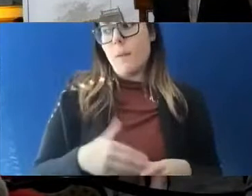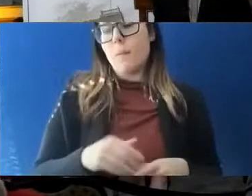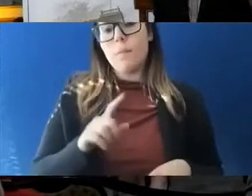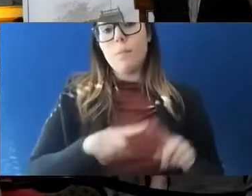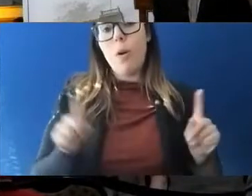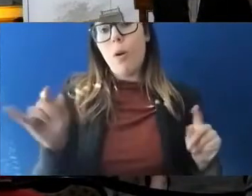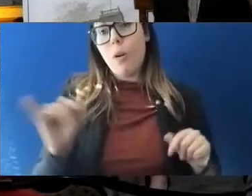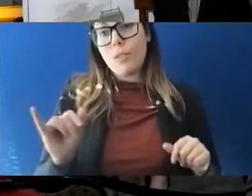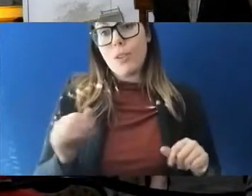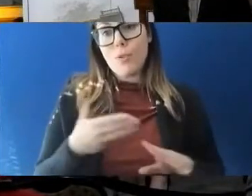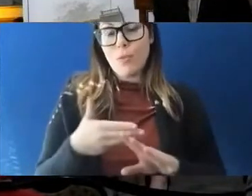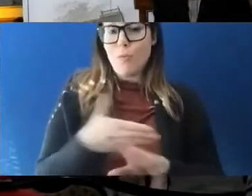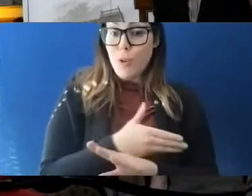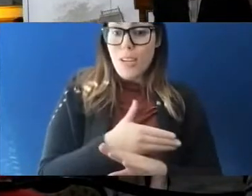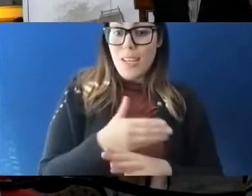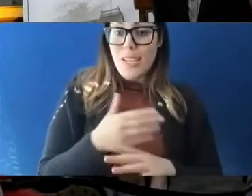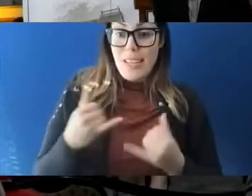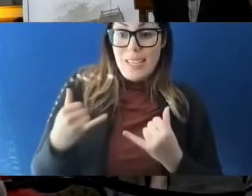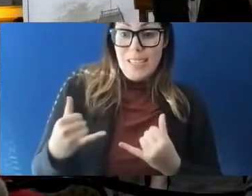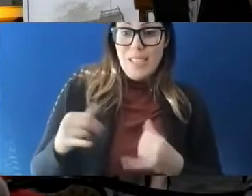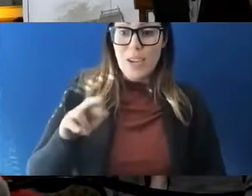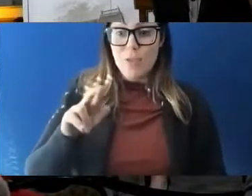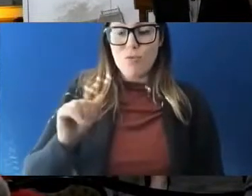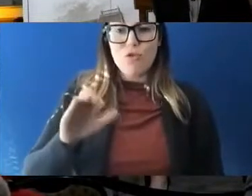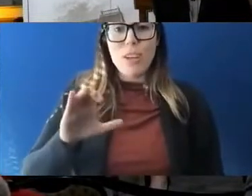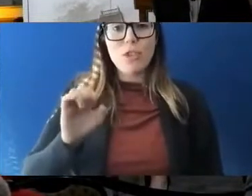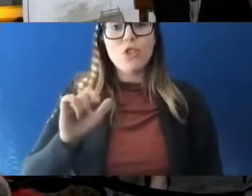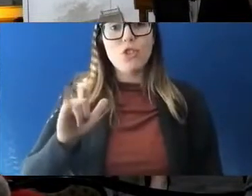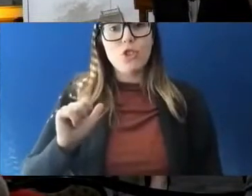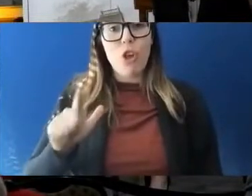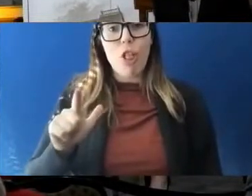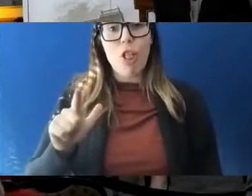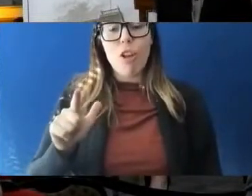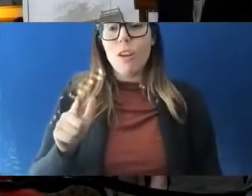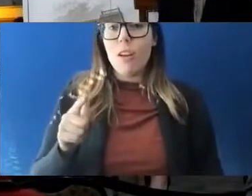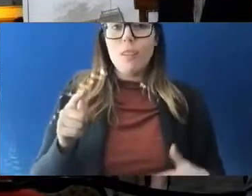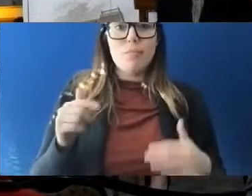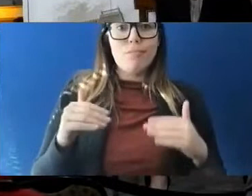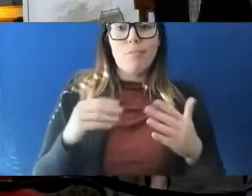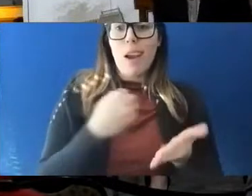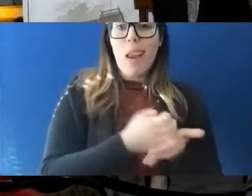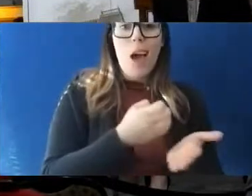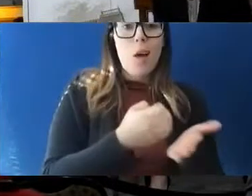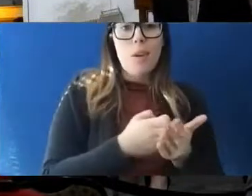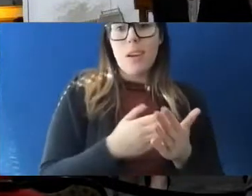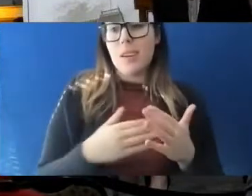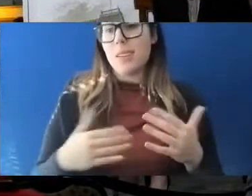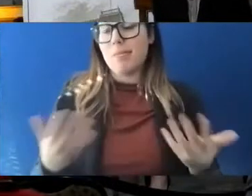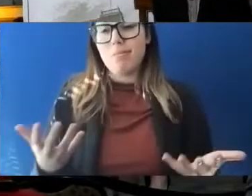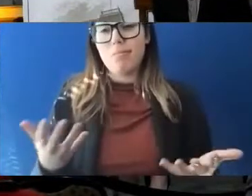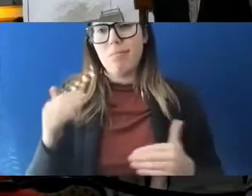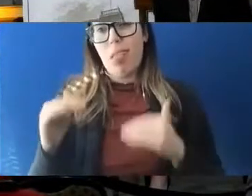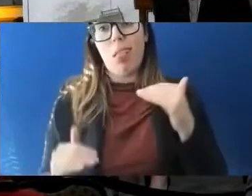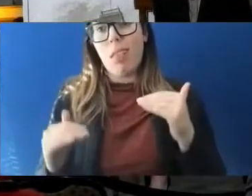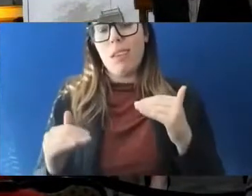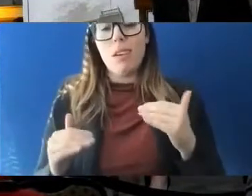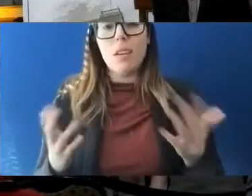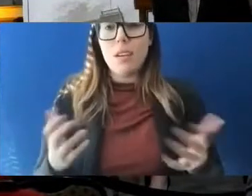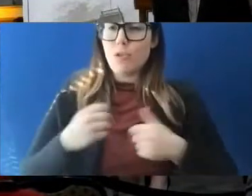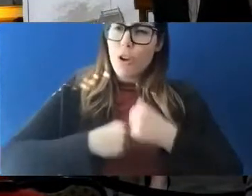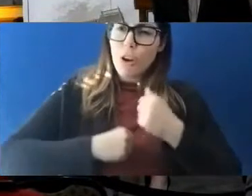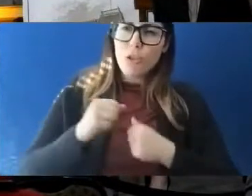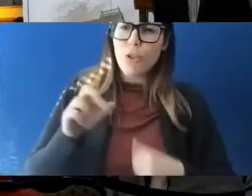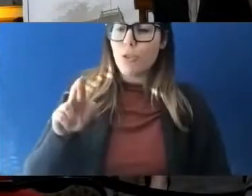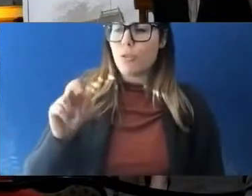were pre-existing racial, economic inequities, structural racism. And that's why as we think